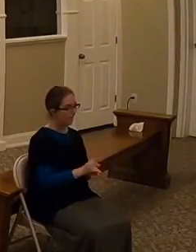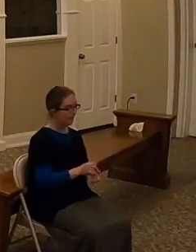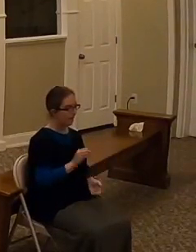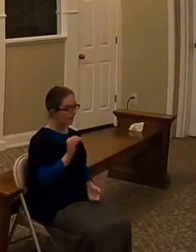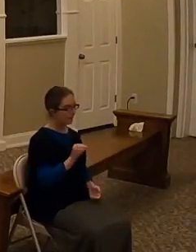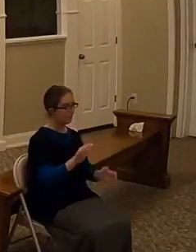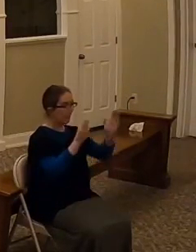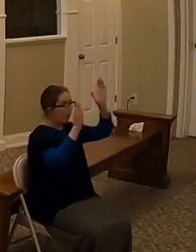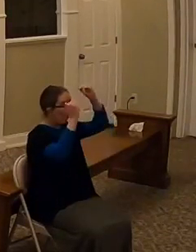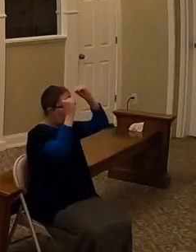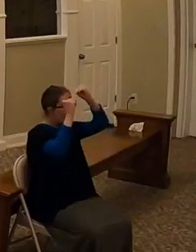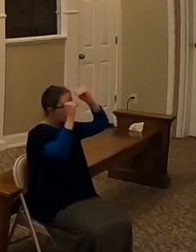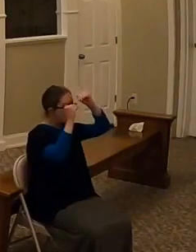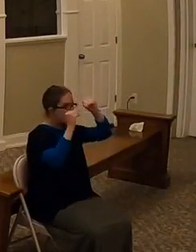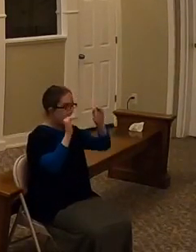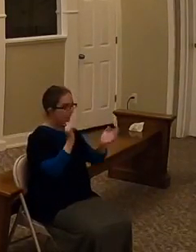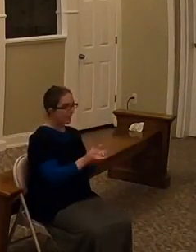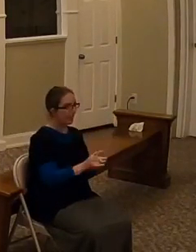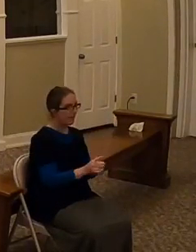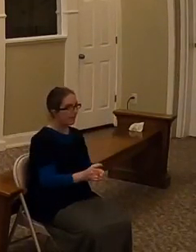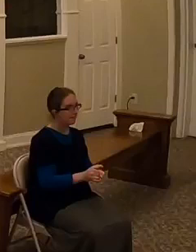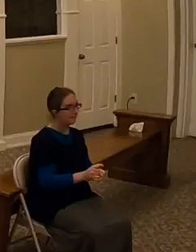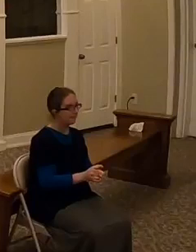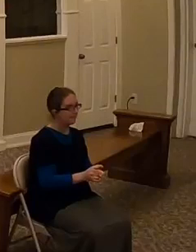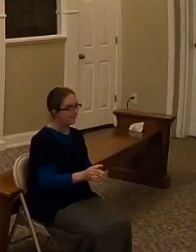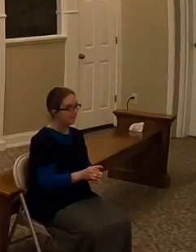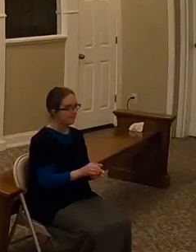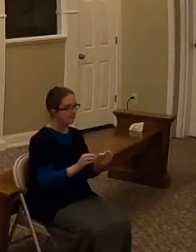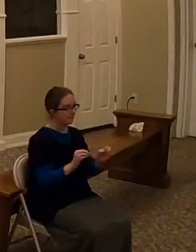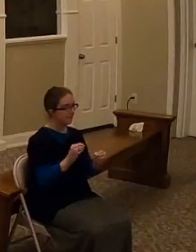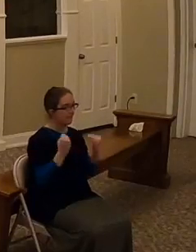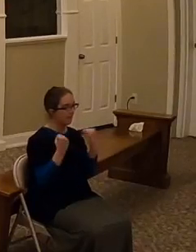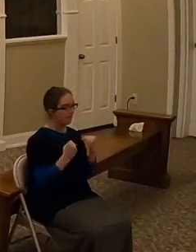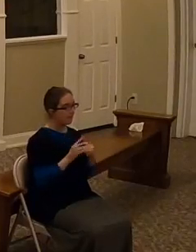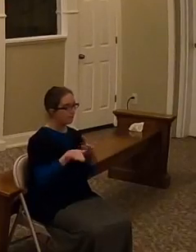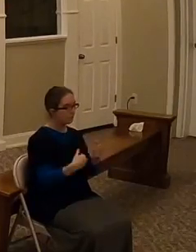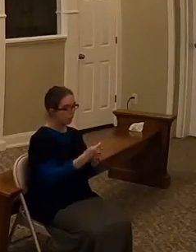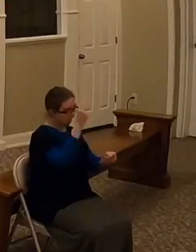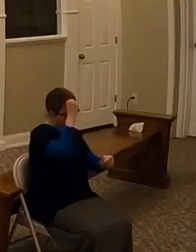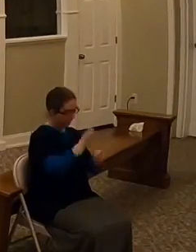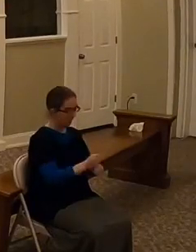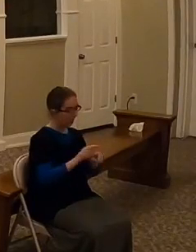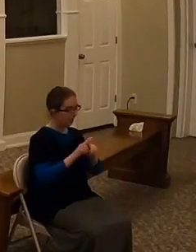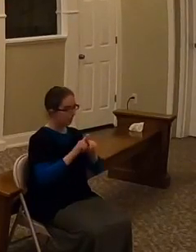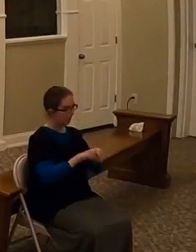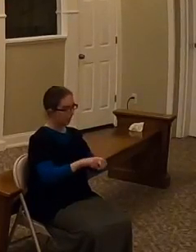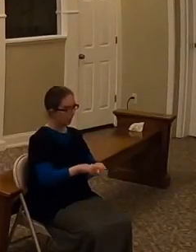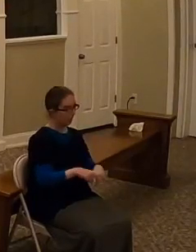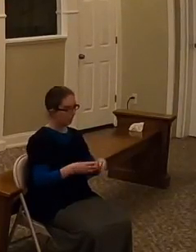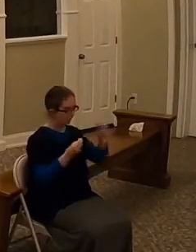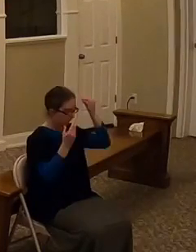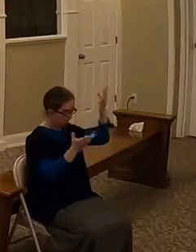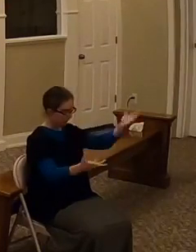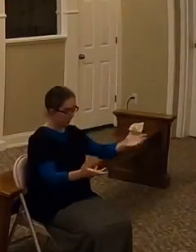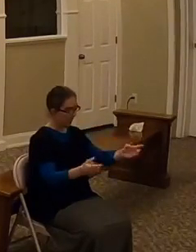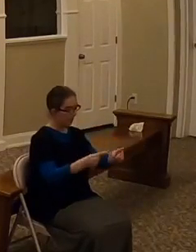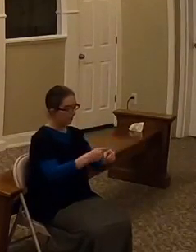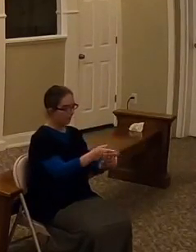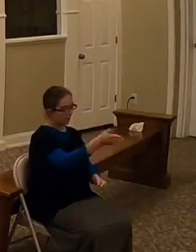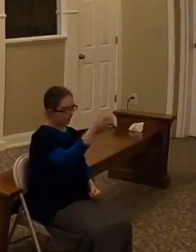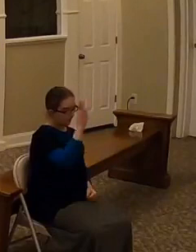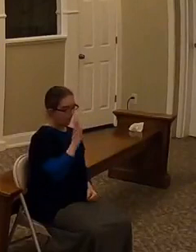hope. That fixed hope. We have come to totally trust and rely on and adhere to